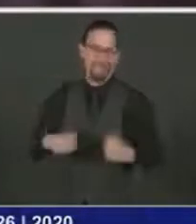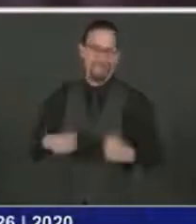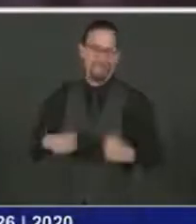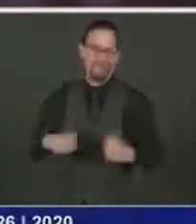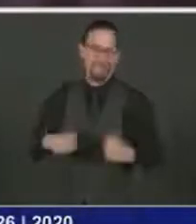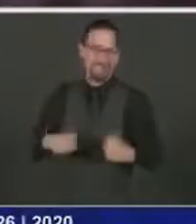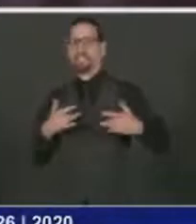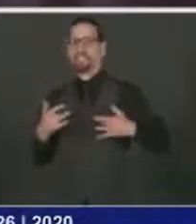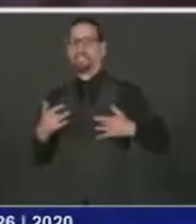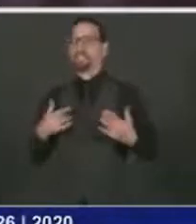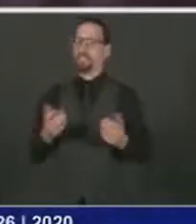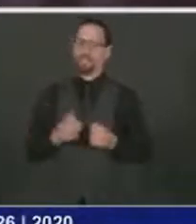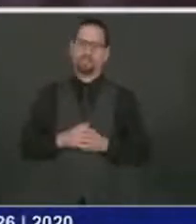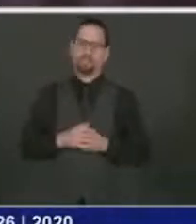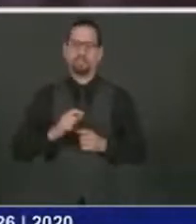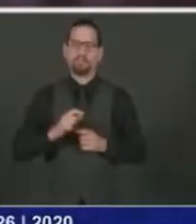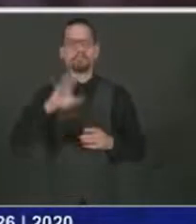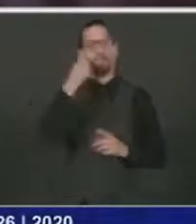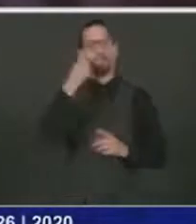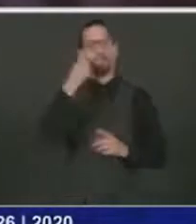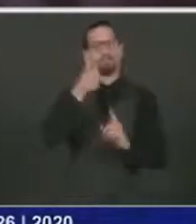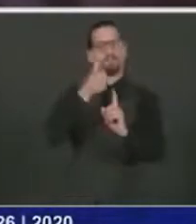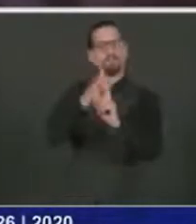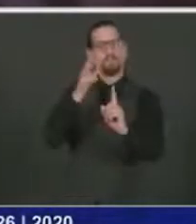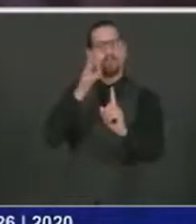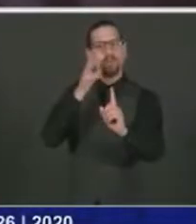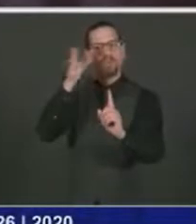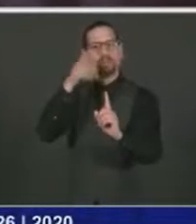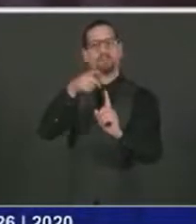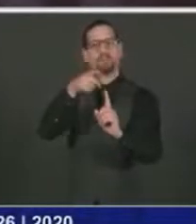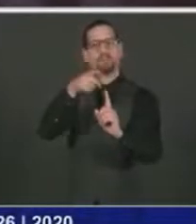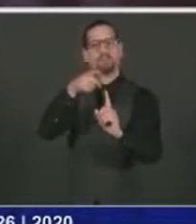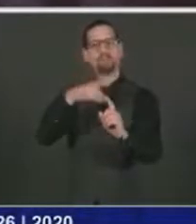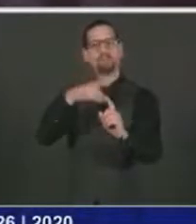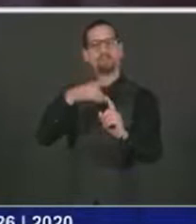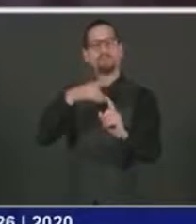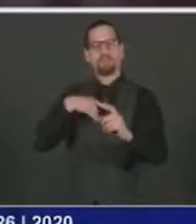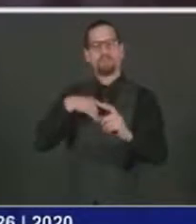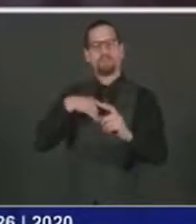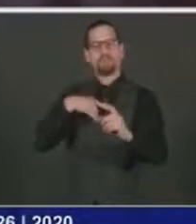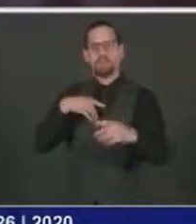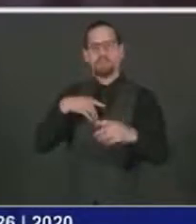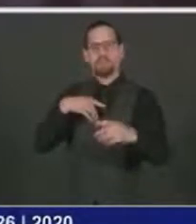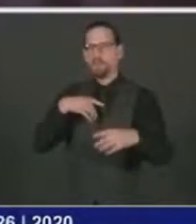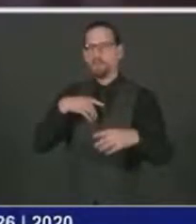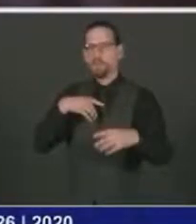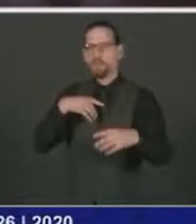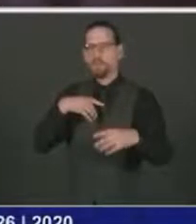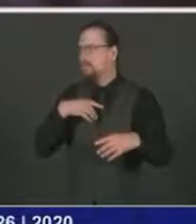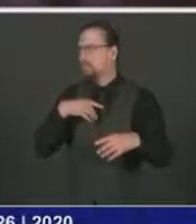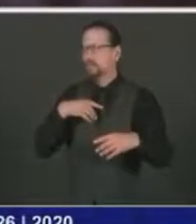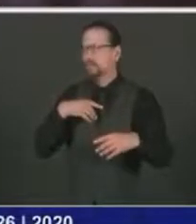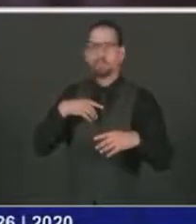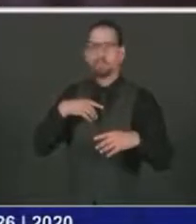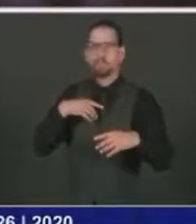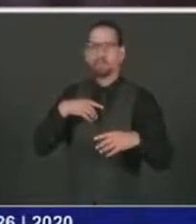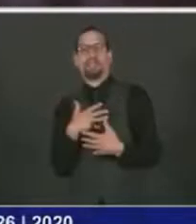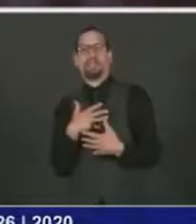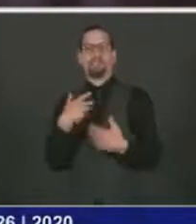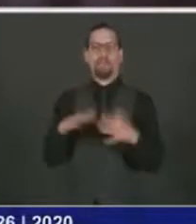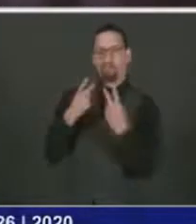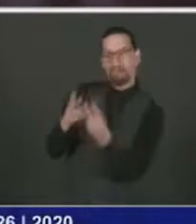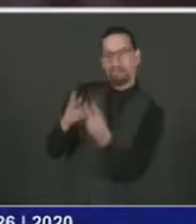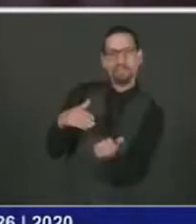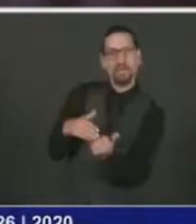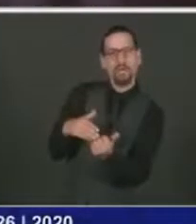hearing me, you might be saying, I'm still afraid, Governor. I still am afraid. I still don't want to, I'm afraid to go to the doctor. My child has